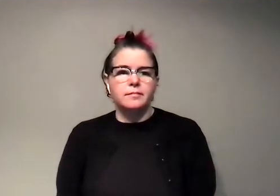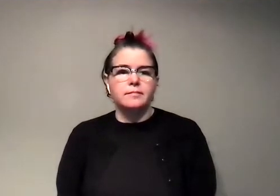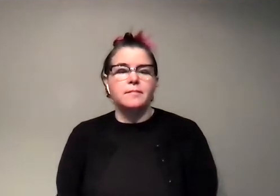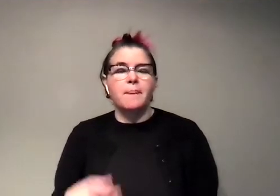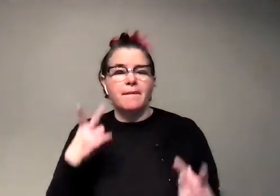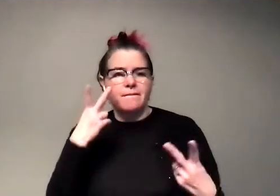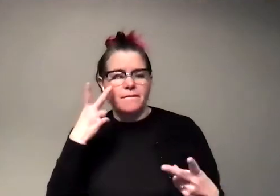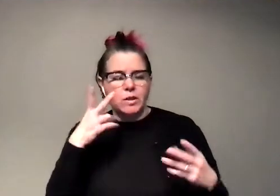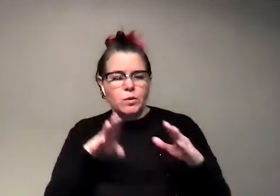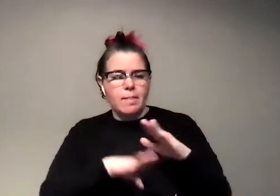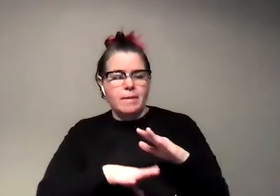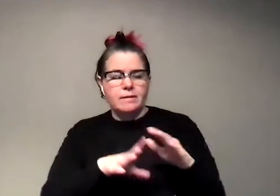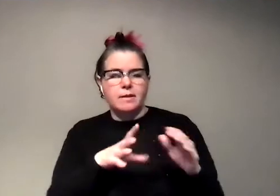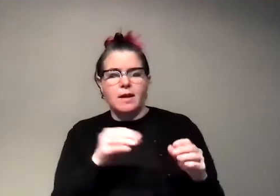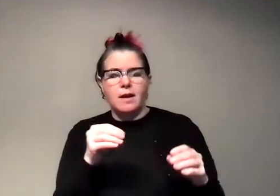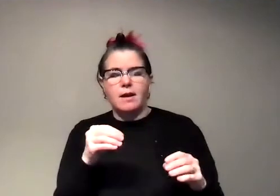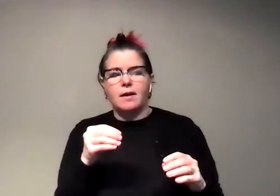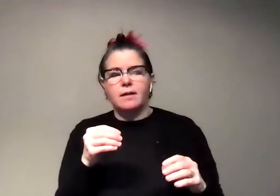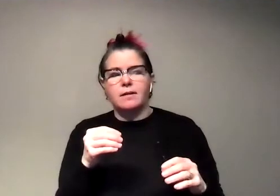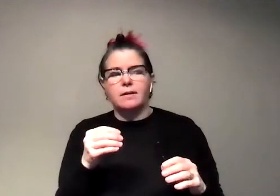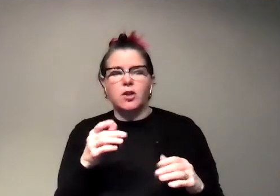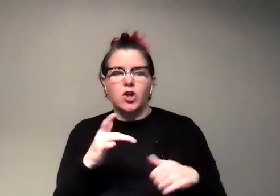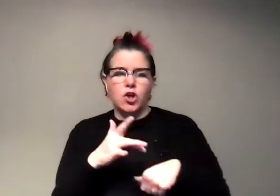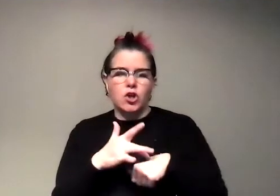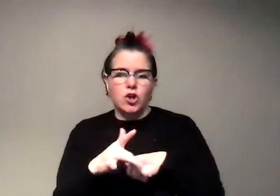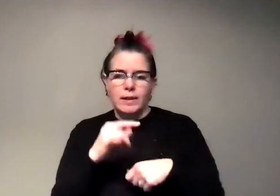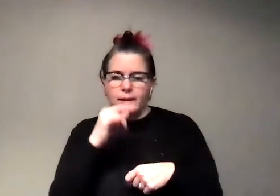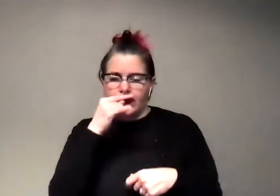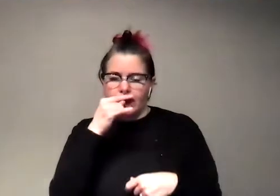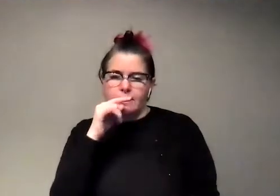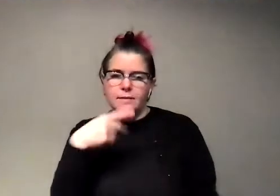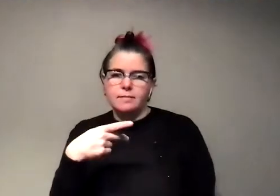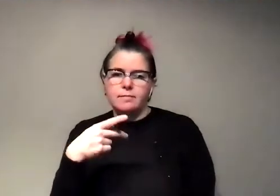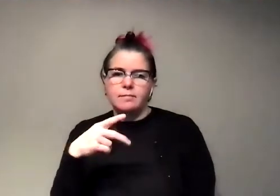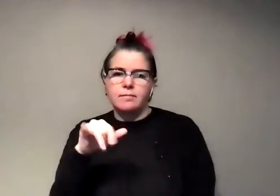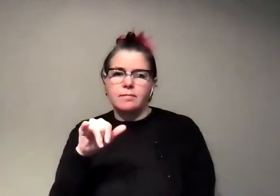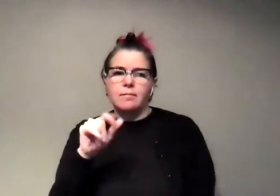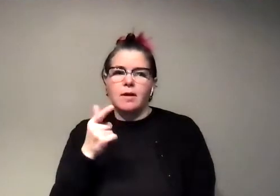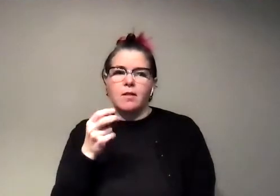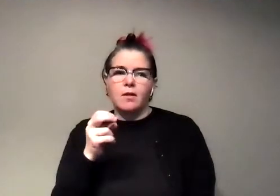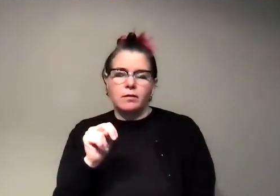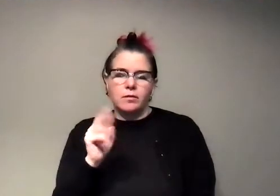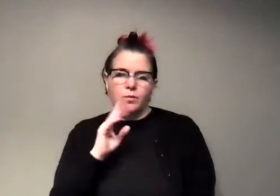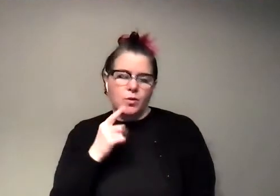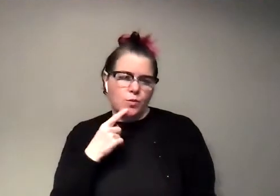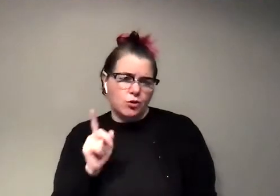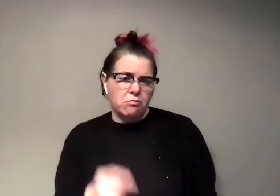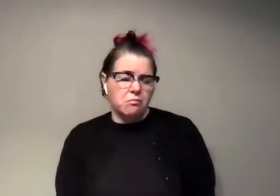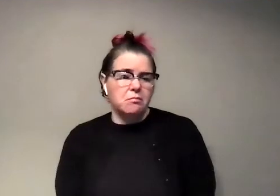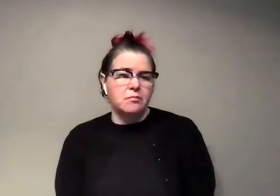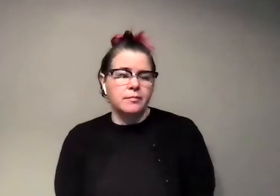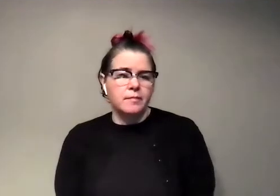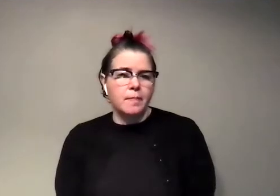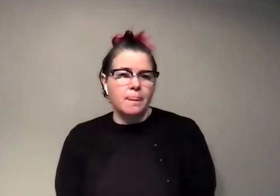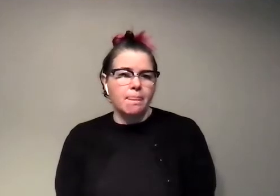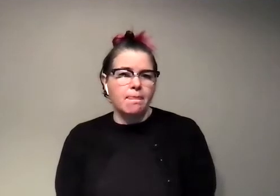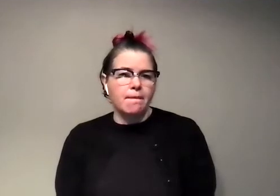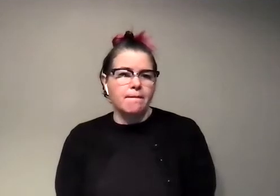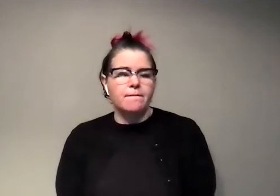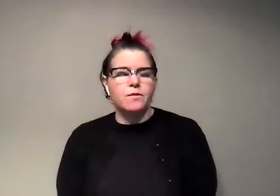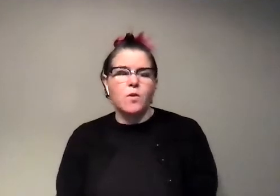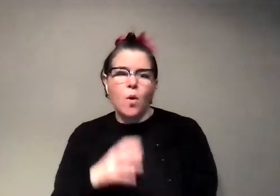Visual Basic and like some of like the early kids Python books, I think work, for like late elementary